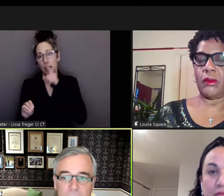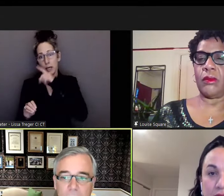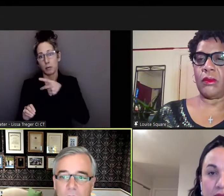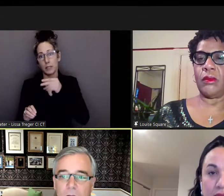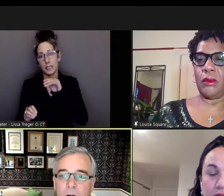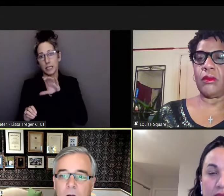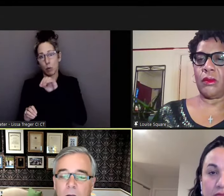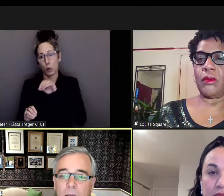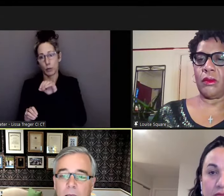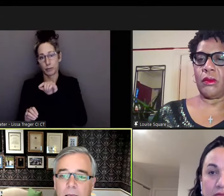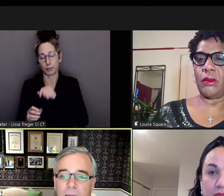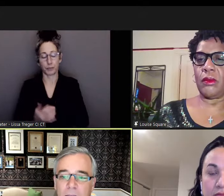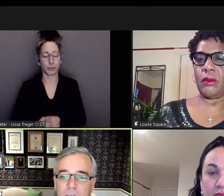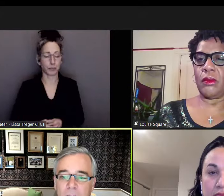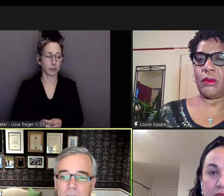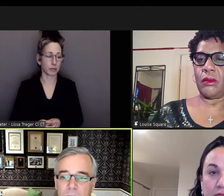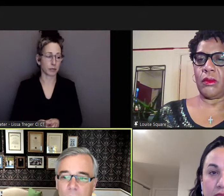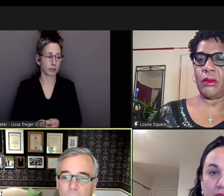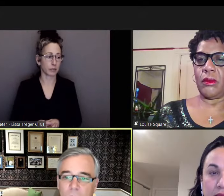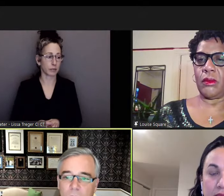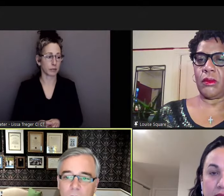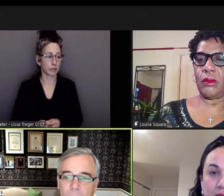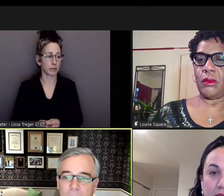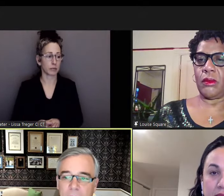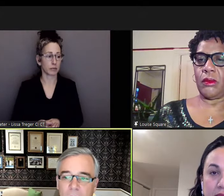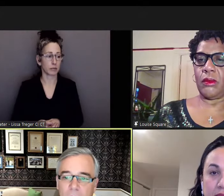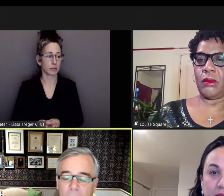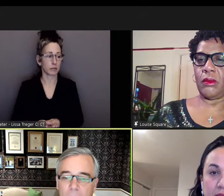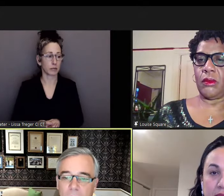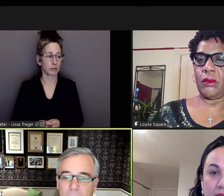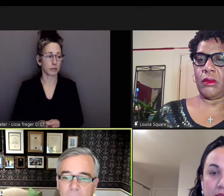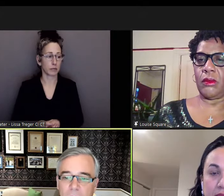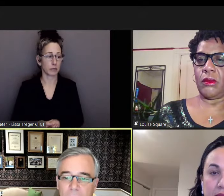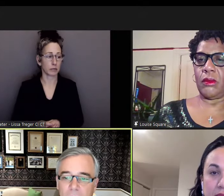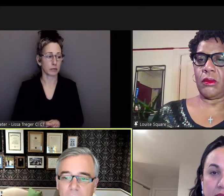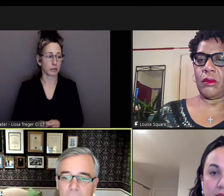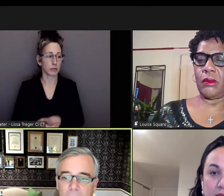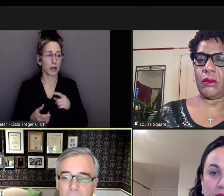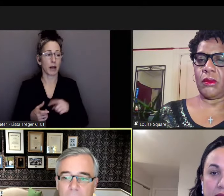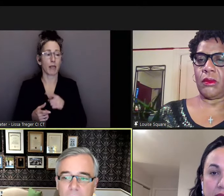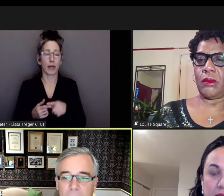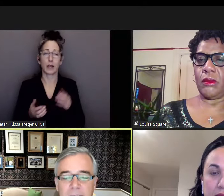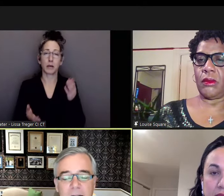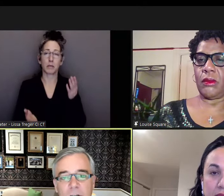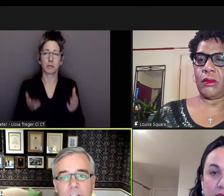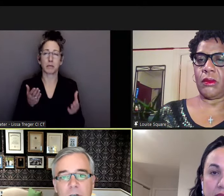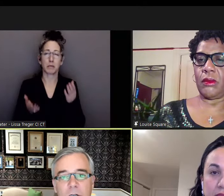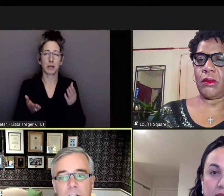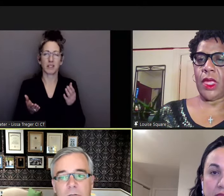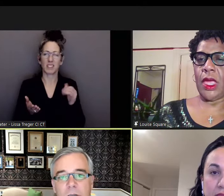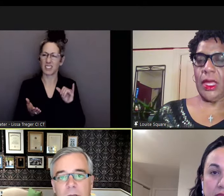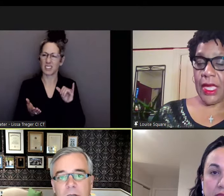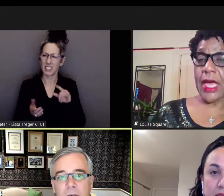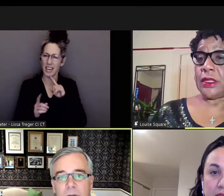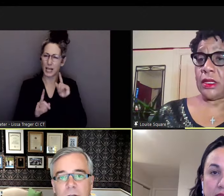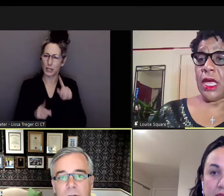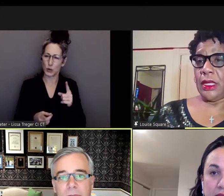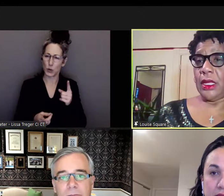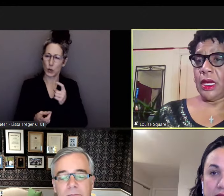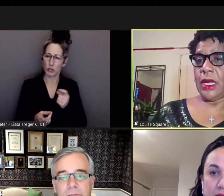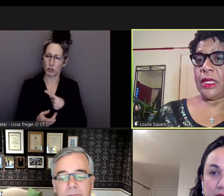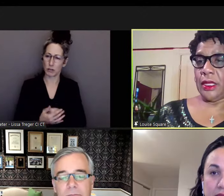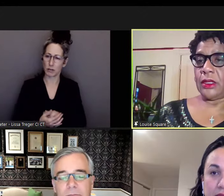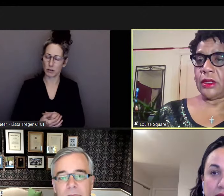efficacy. And then maybe, does that address your question, or would you like me to go?